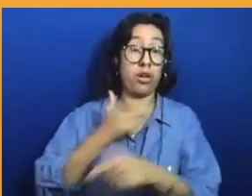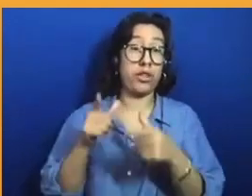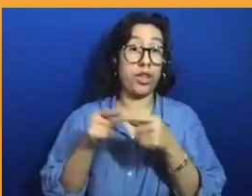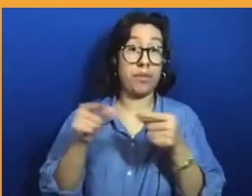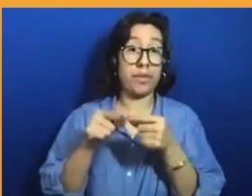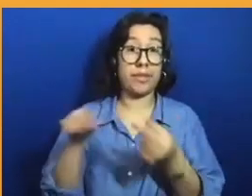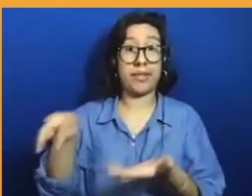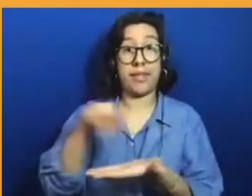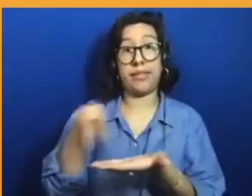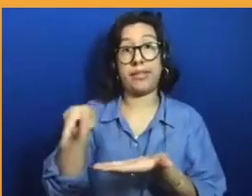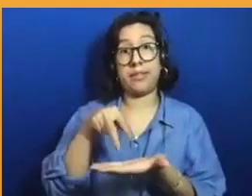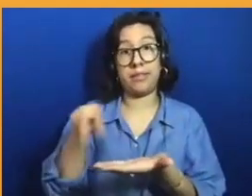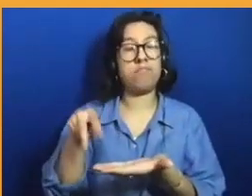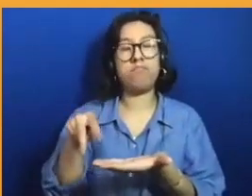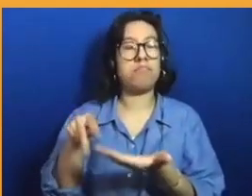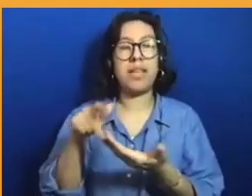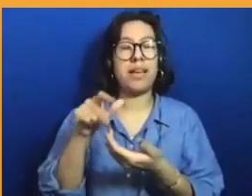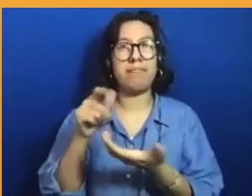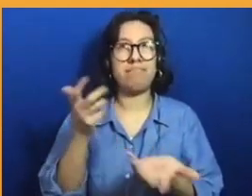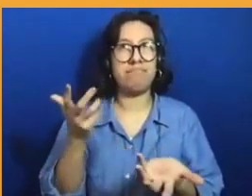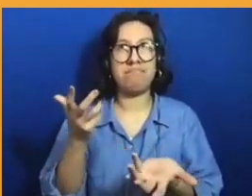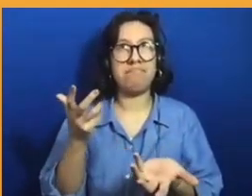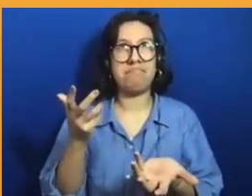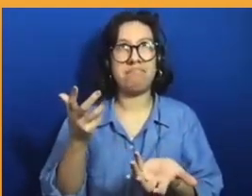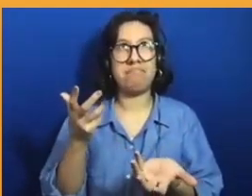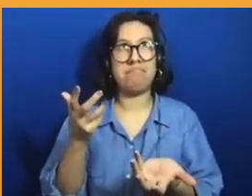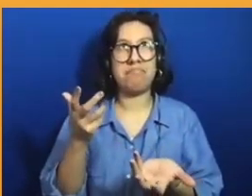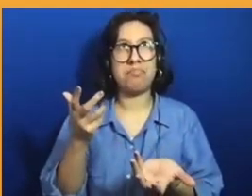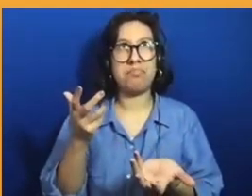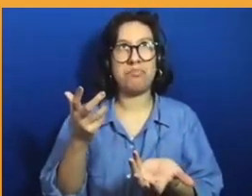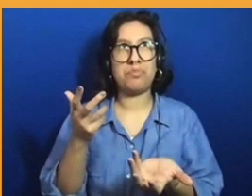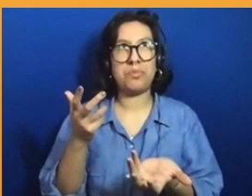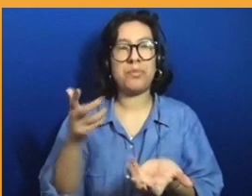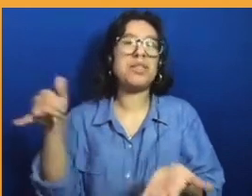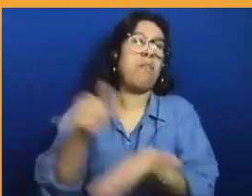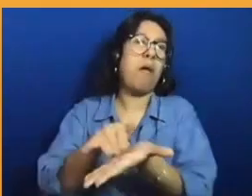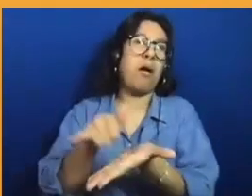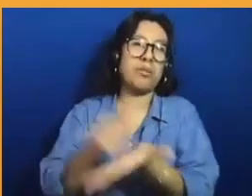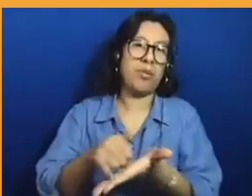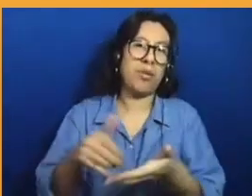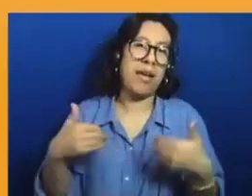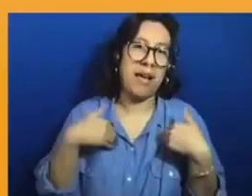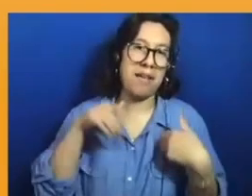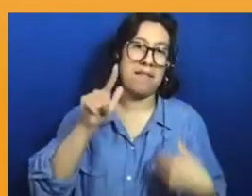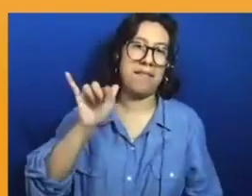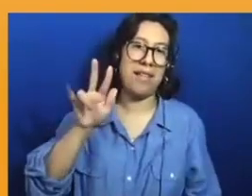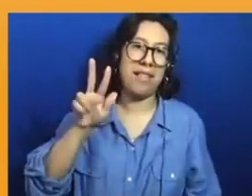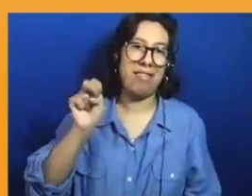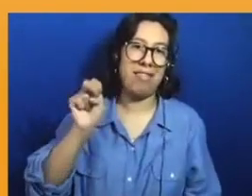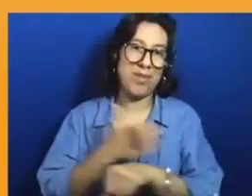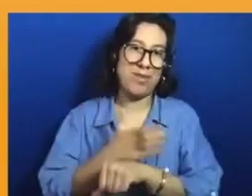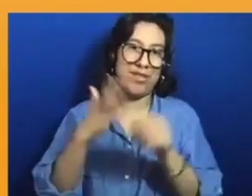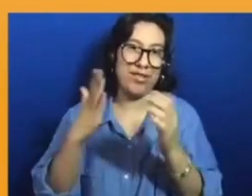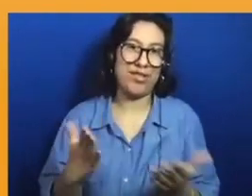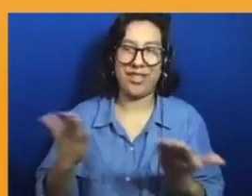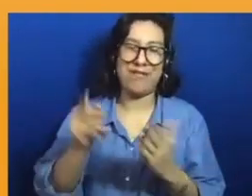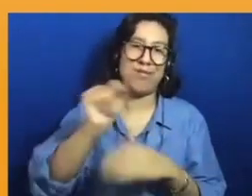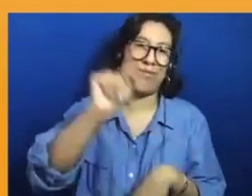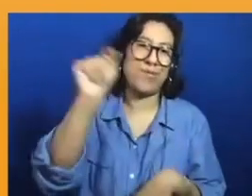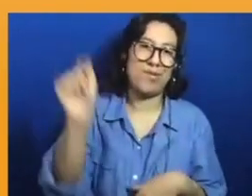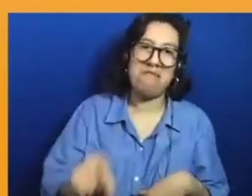dancing, it's not possible to have live musicians here in